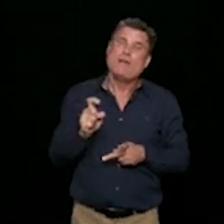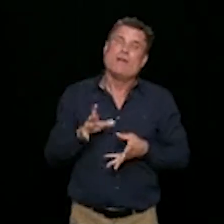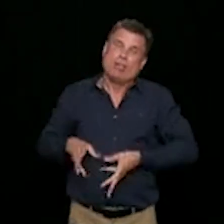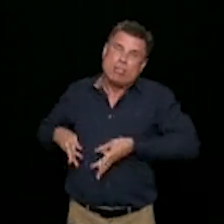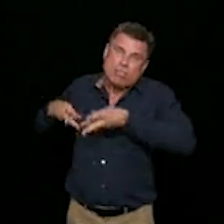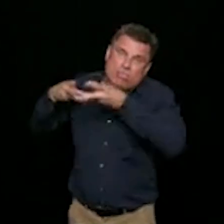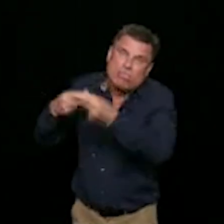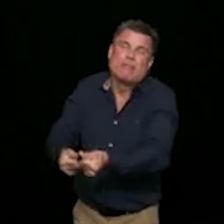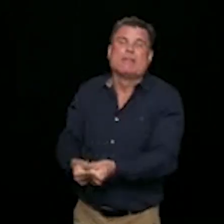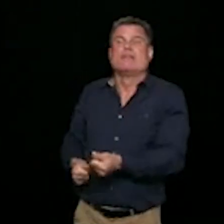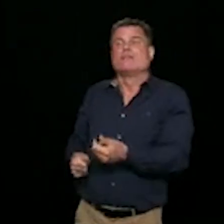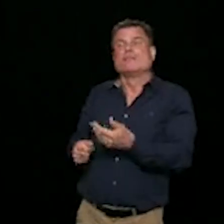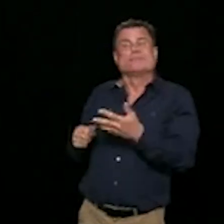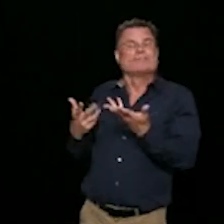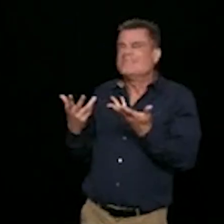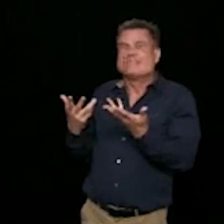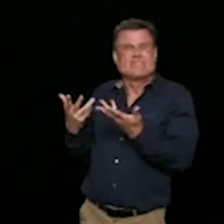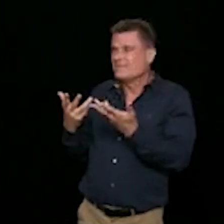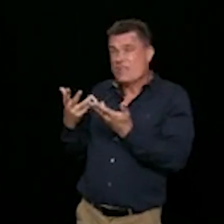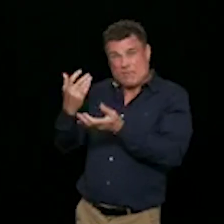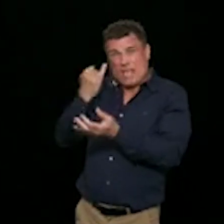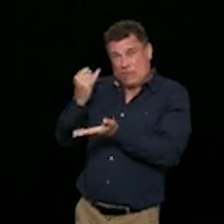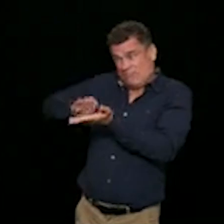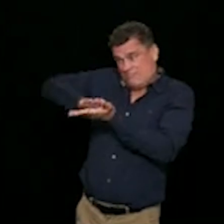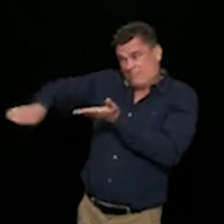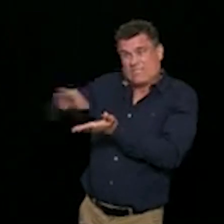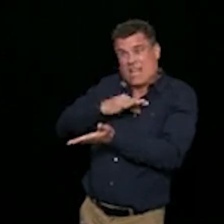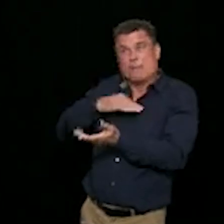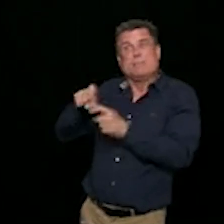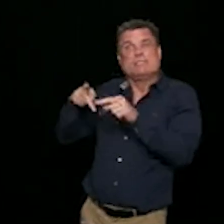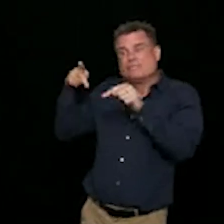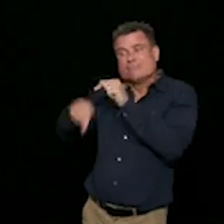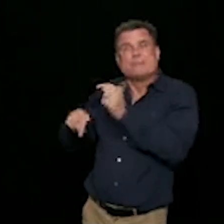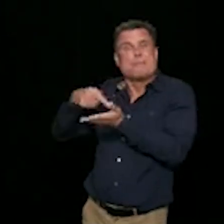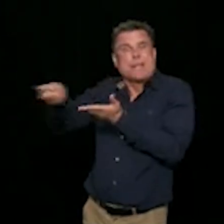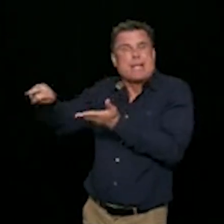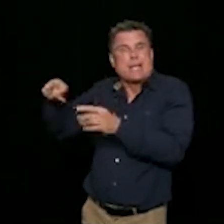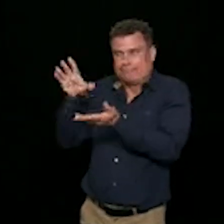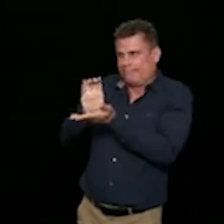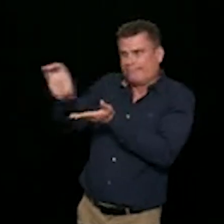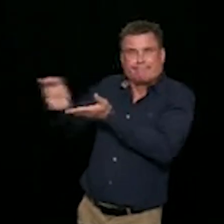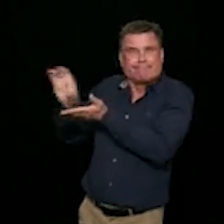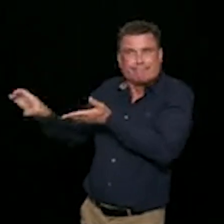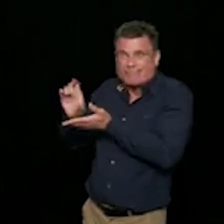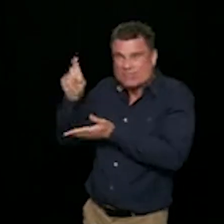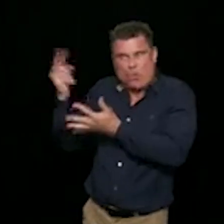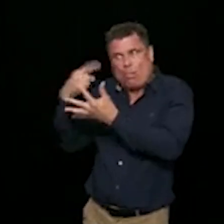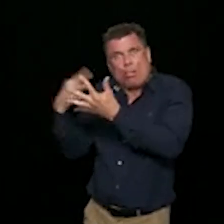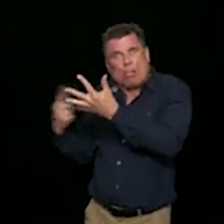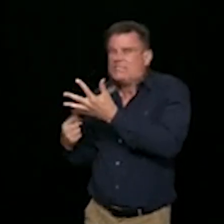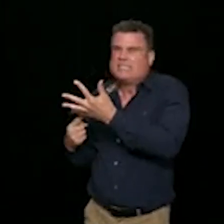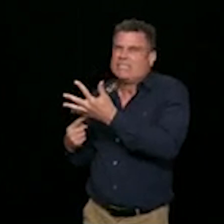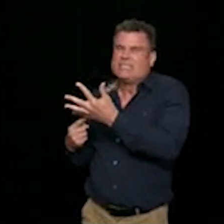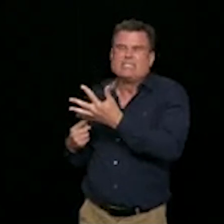make their restart even more difficult. I want to make sure employers who are not yet ready to resume